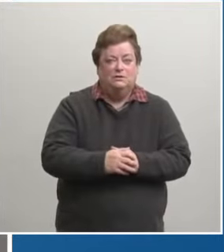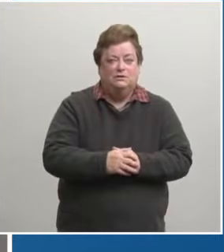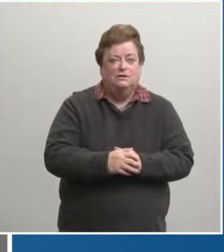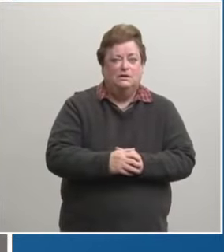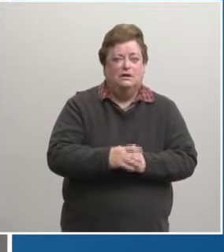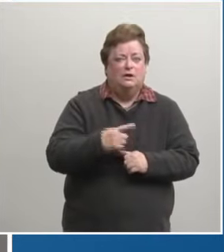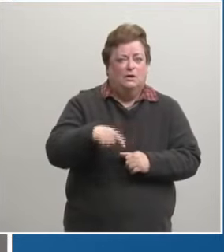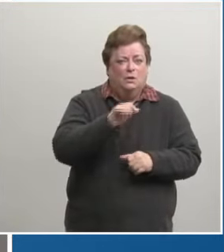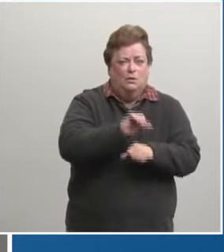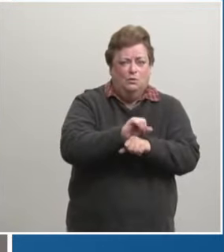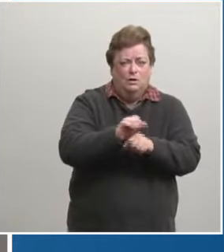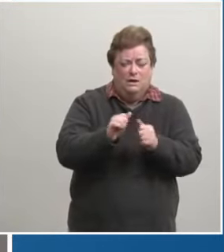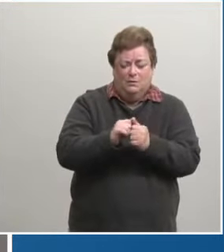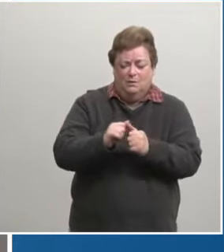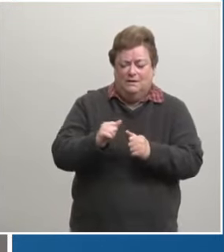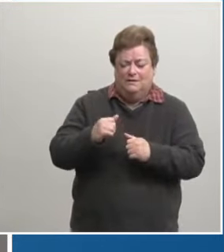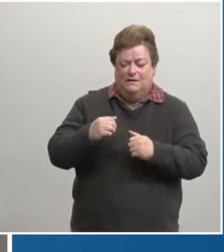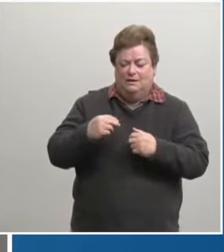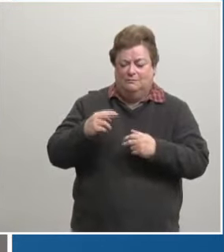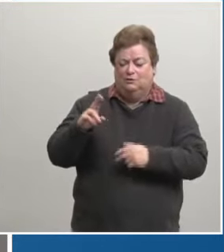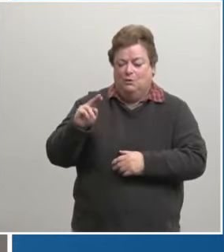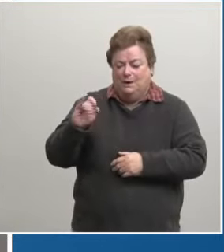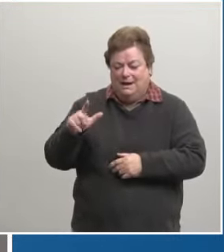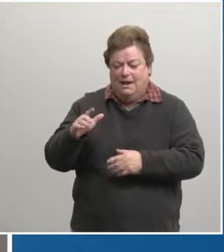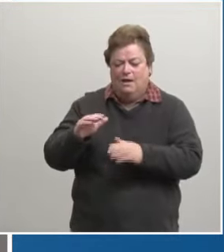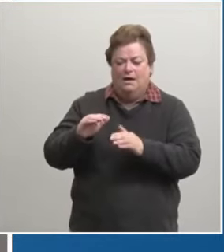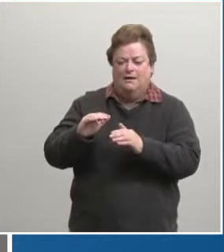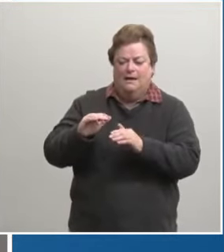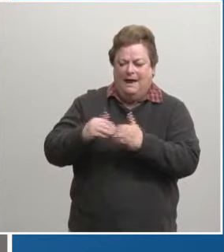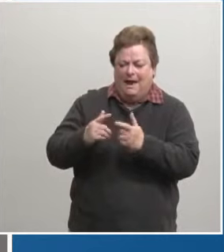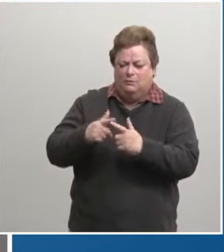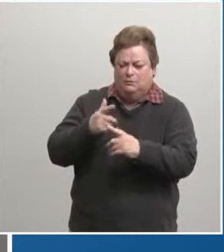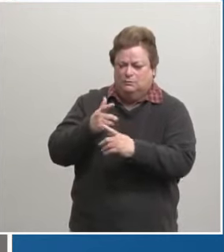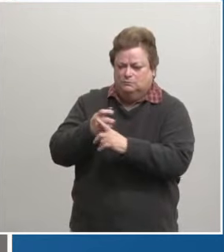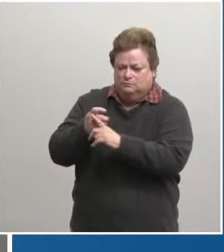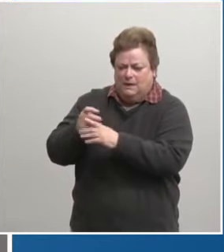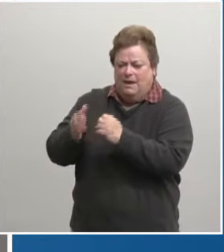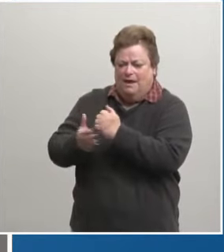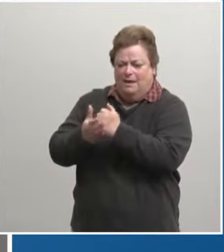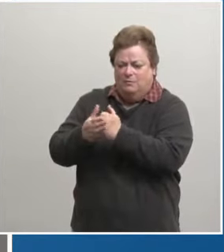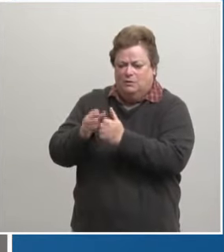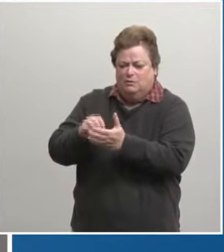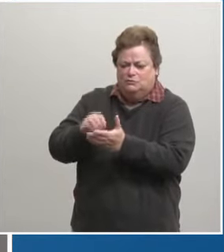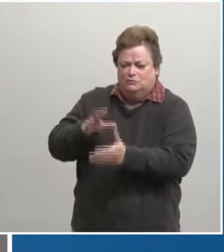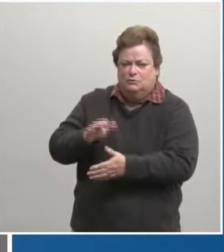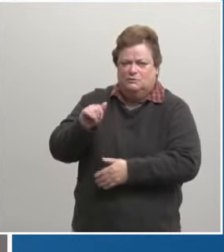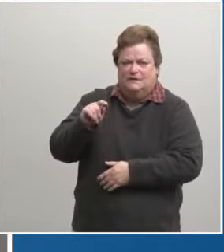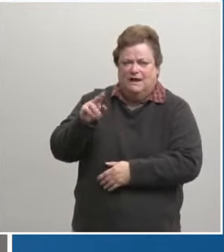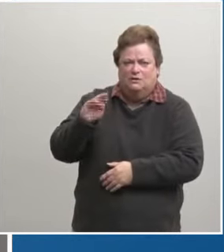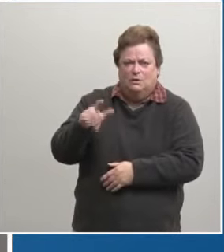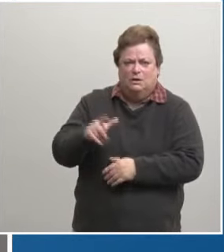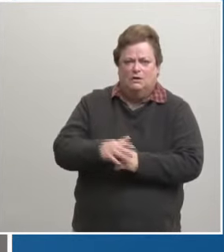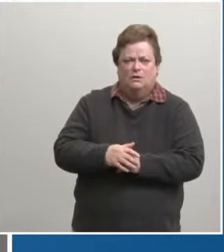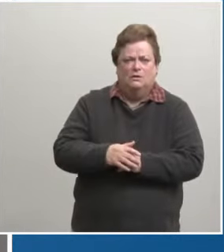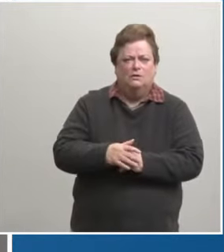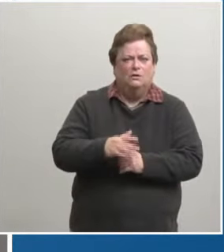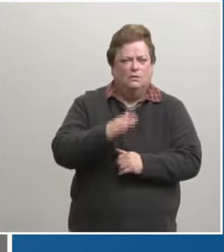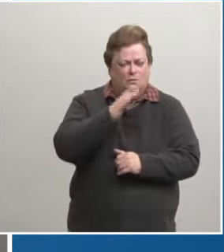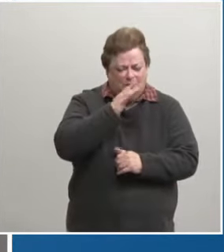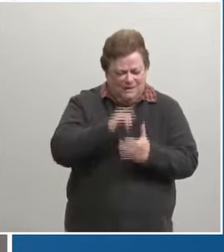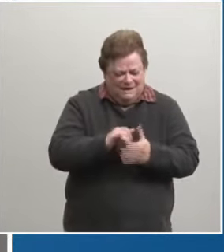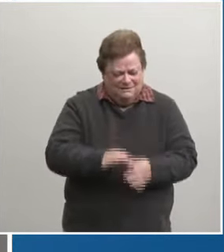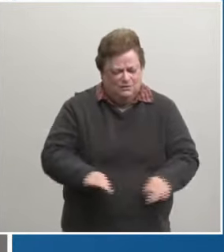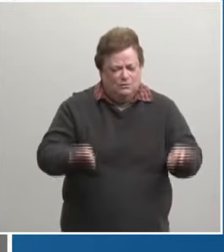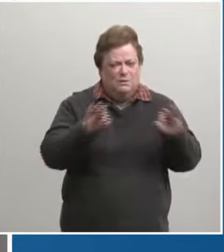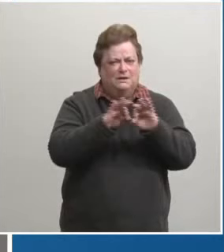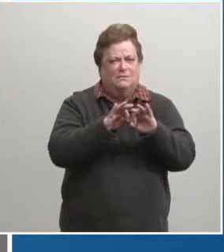is working with UNL on student testing plans. Working together has been and will continue to be critical